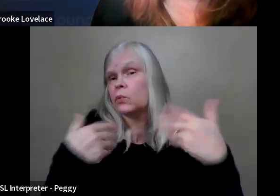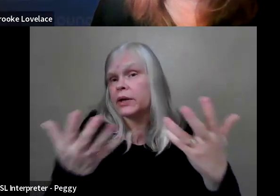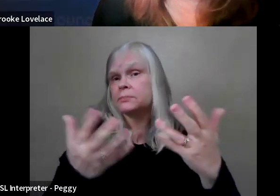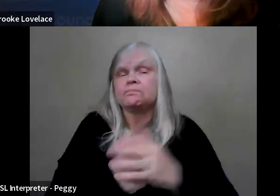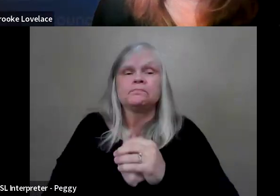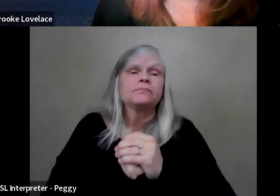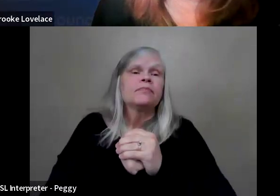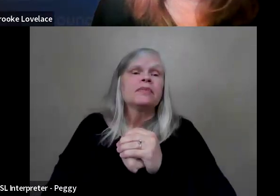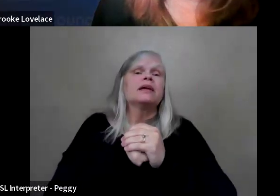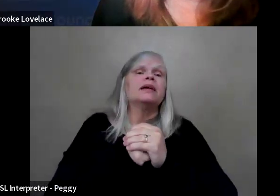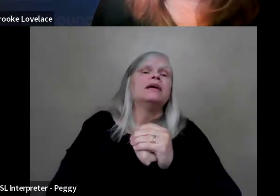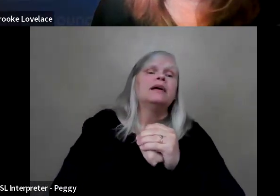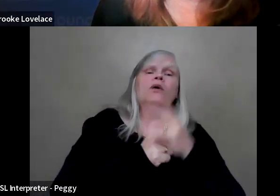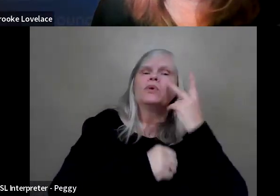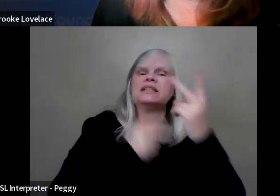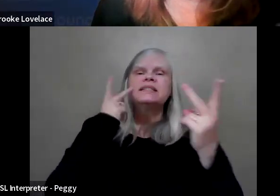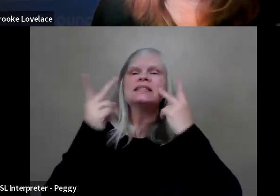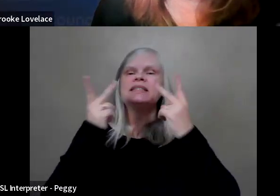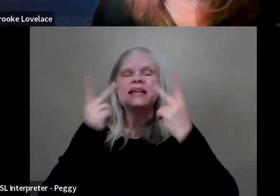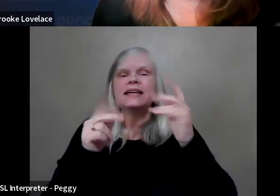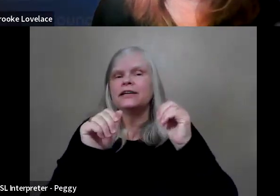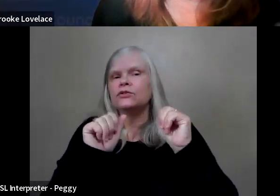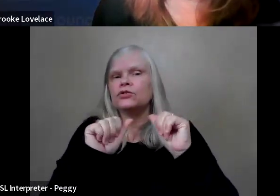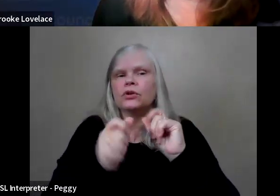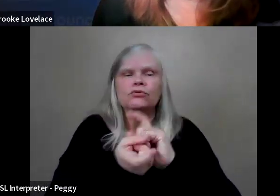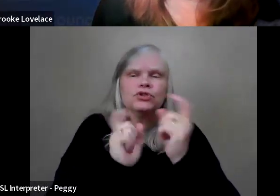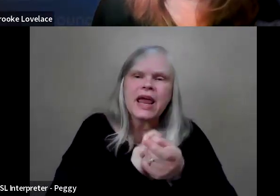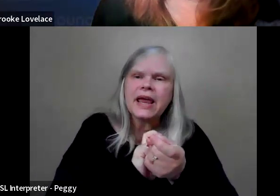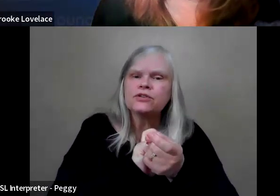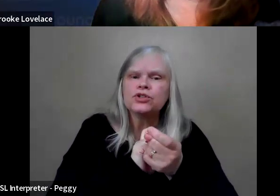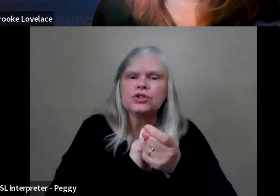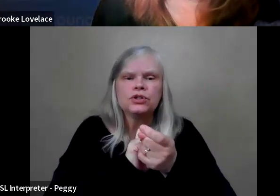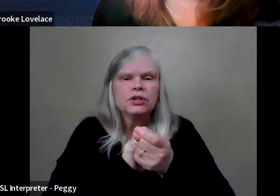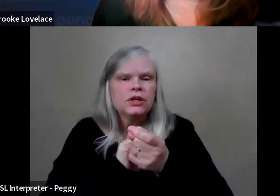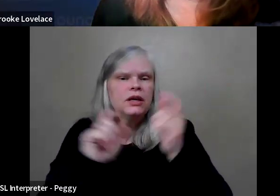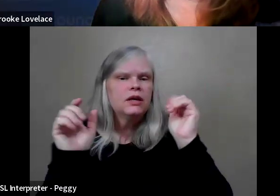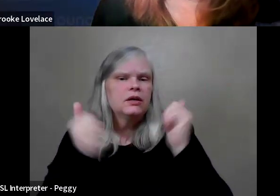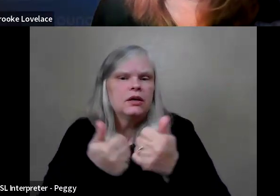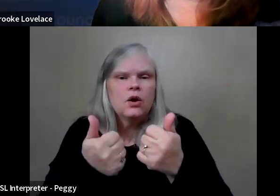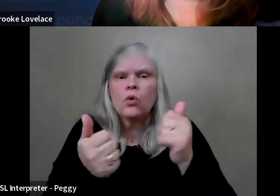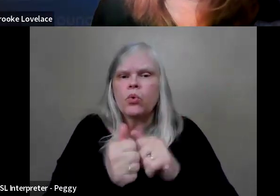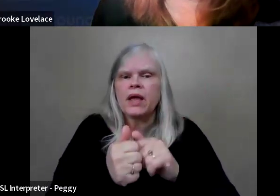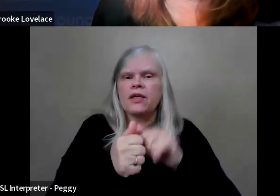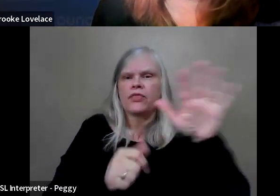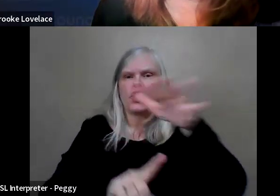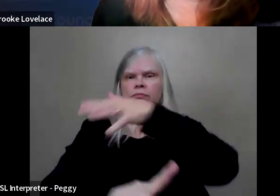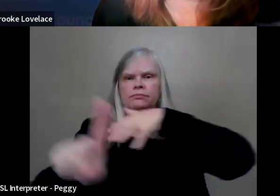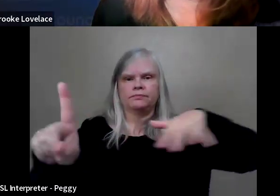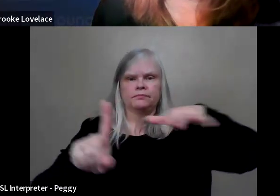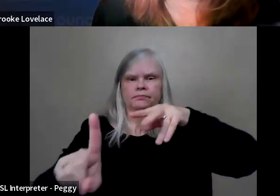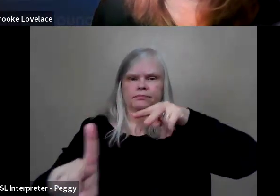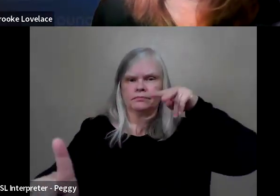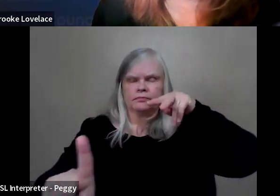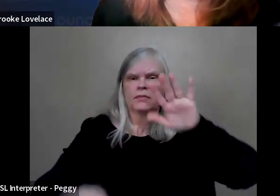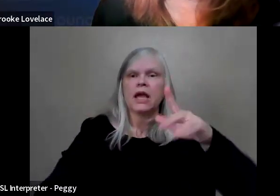We also see changes and challenges with visual and spatial perception as a sign of dementia. This is not necessarily